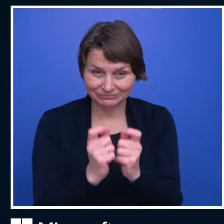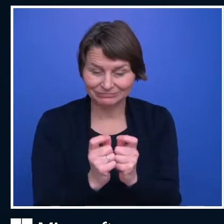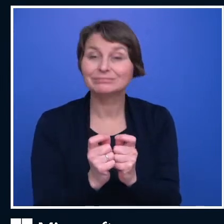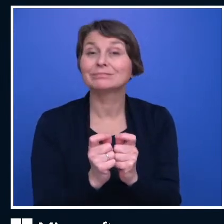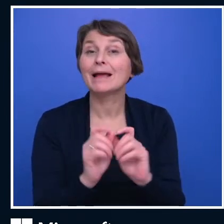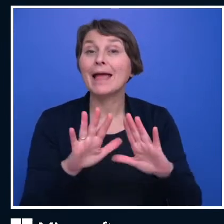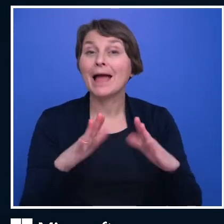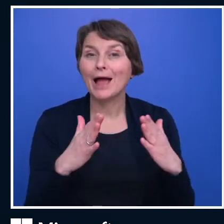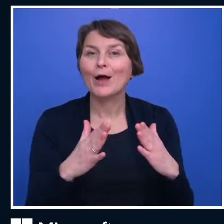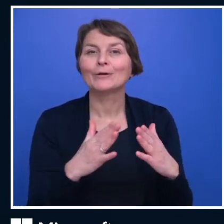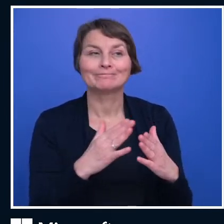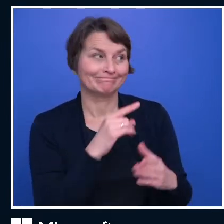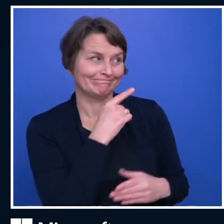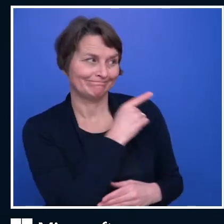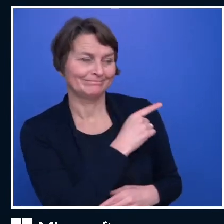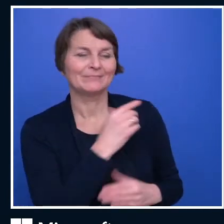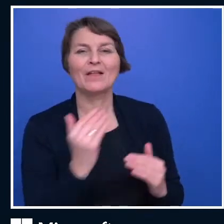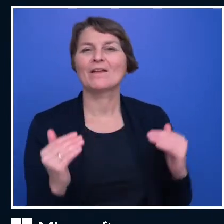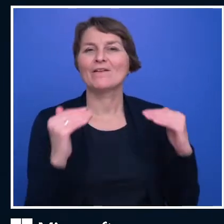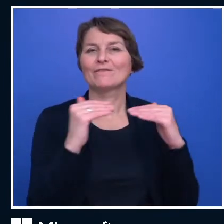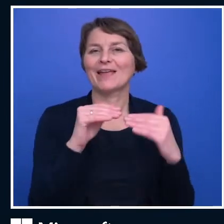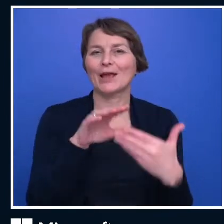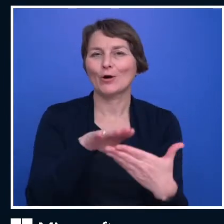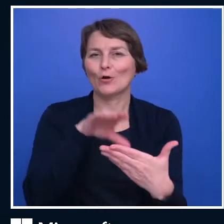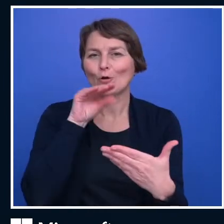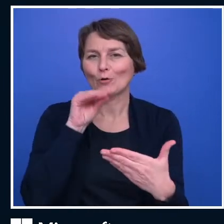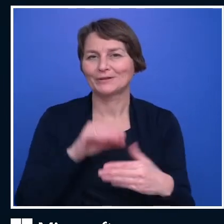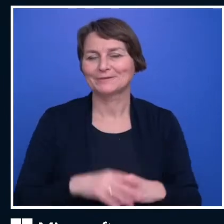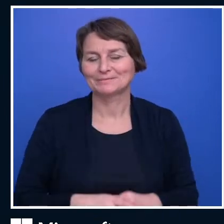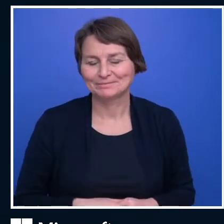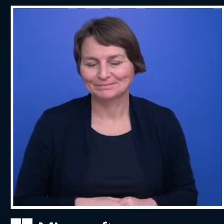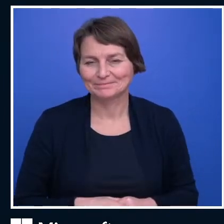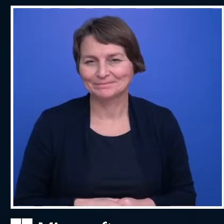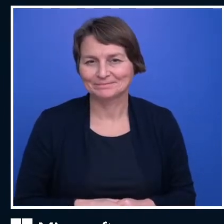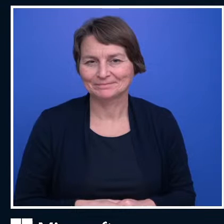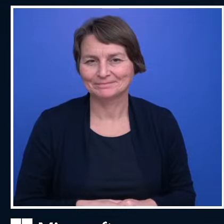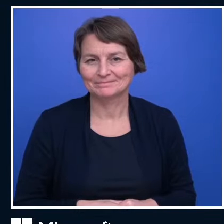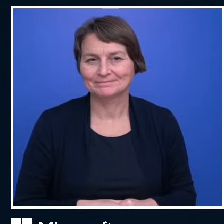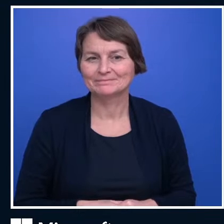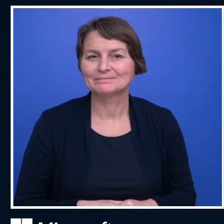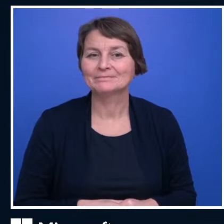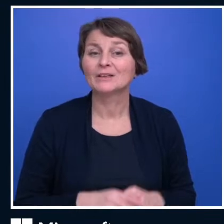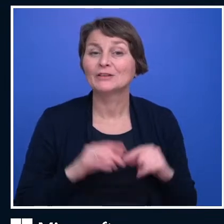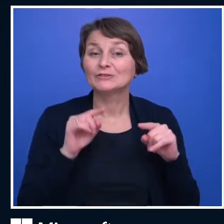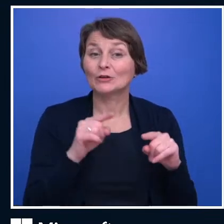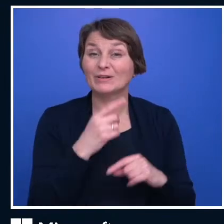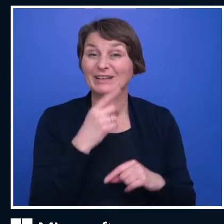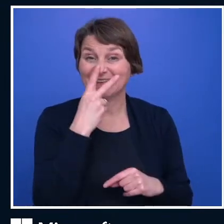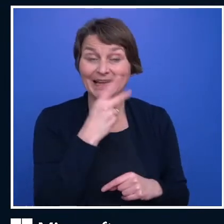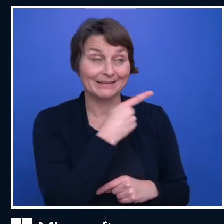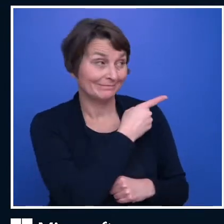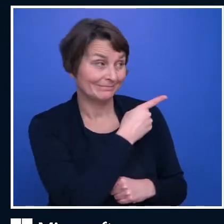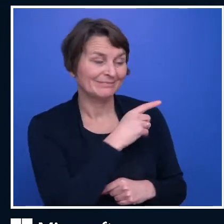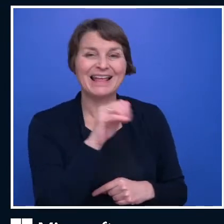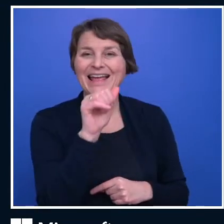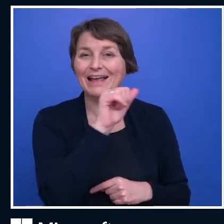And you can also see all of this right in Azure ML. So since I'm running out of time, I'll